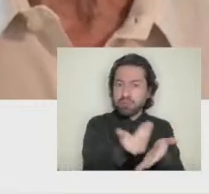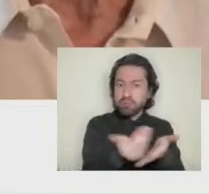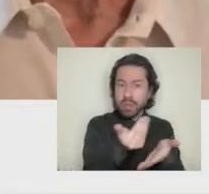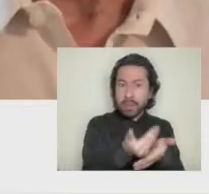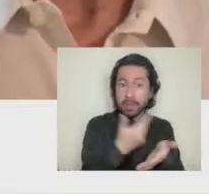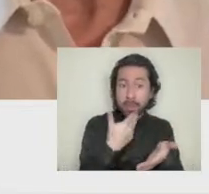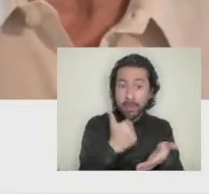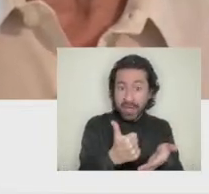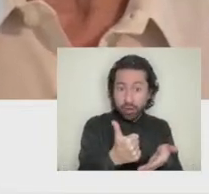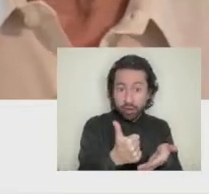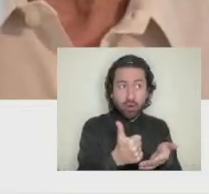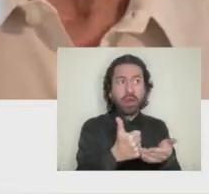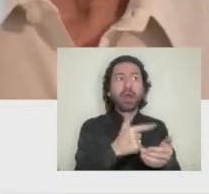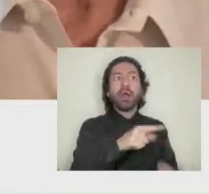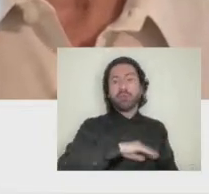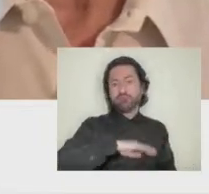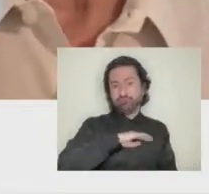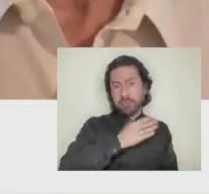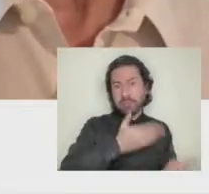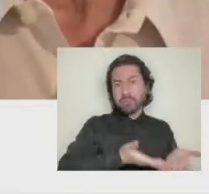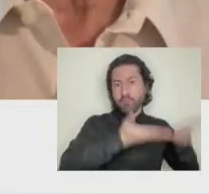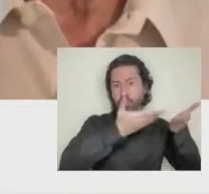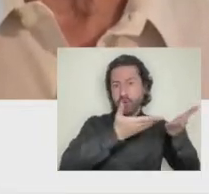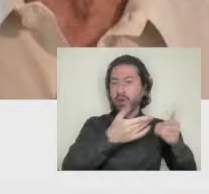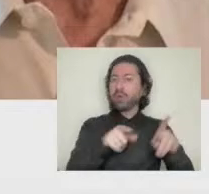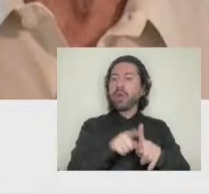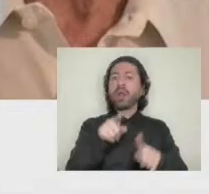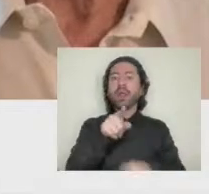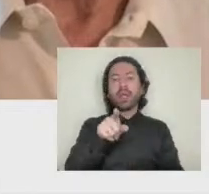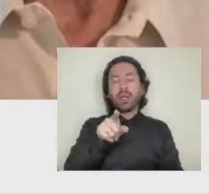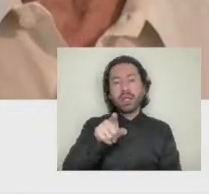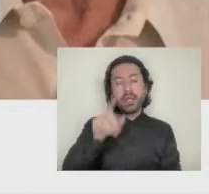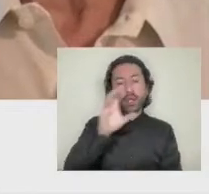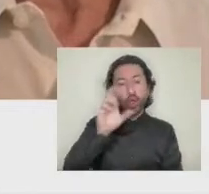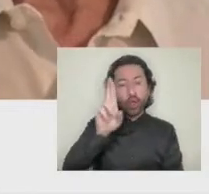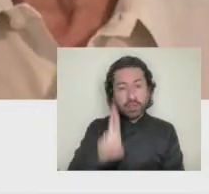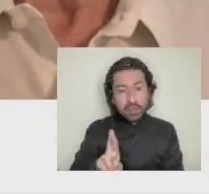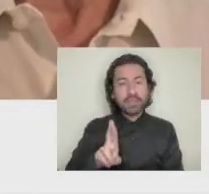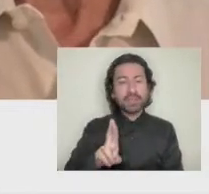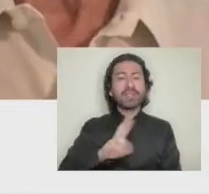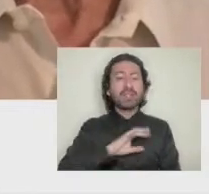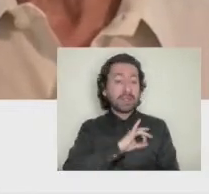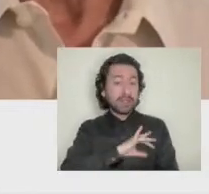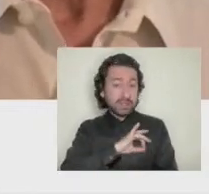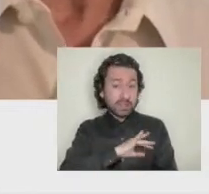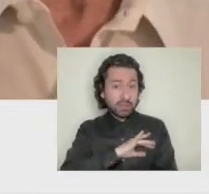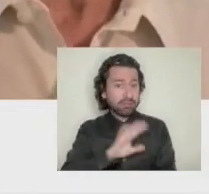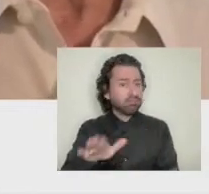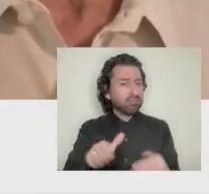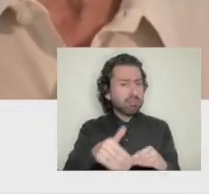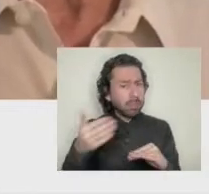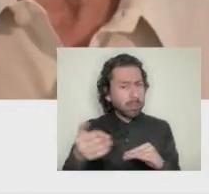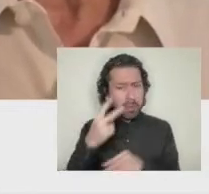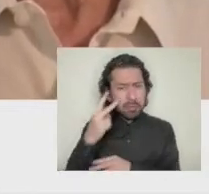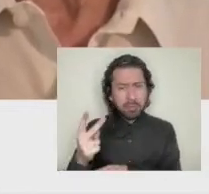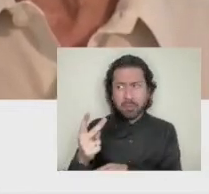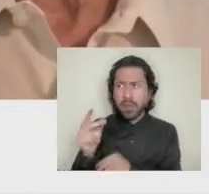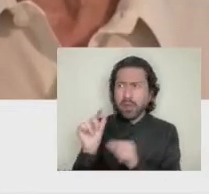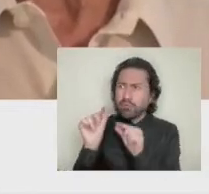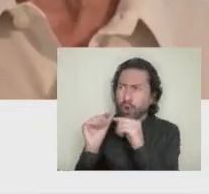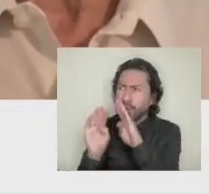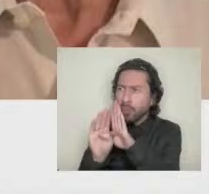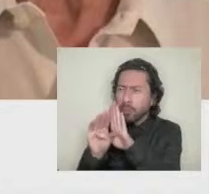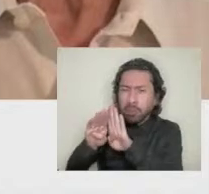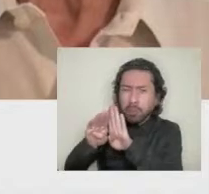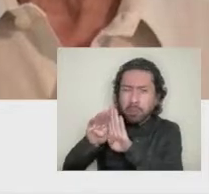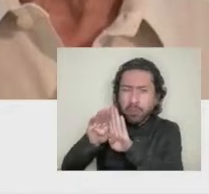Chile. And then there's very little improvement. And this is a log scale going all the way up to the